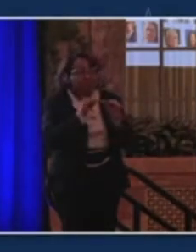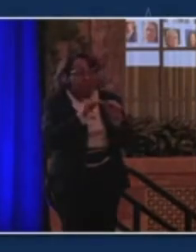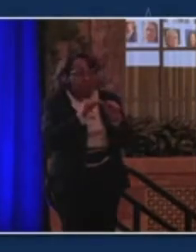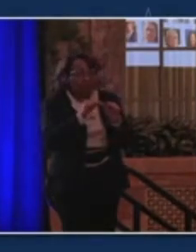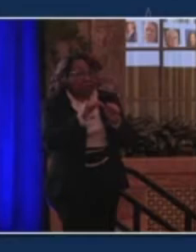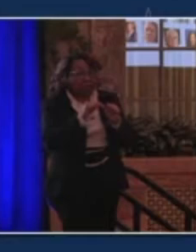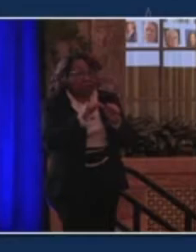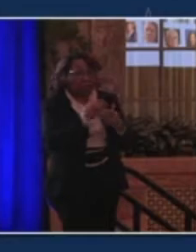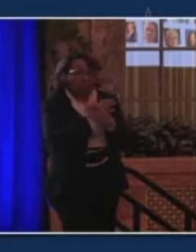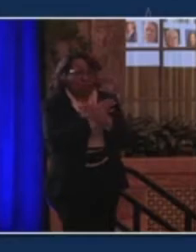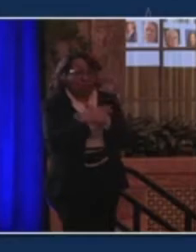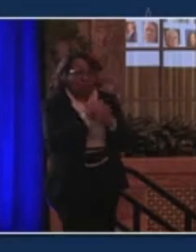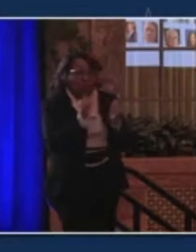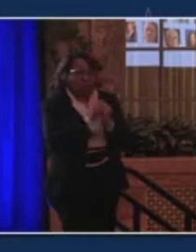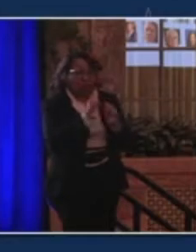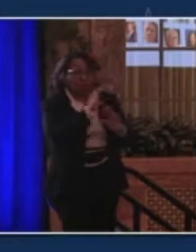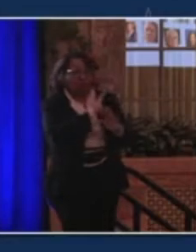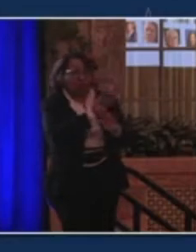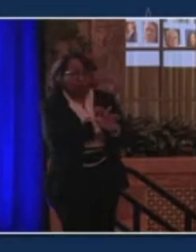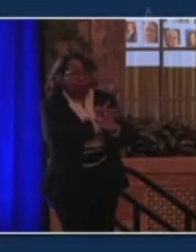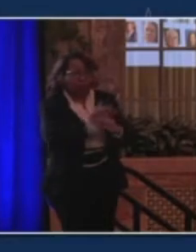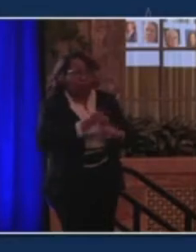power.